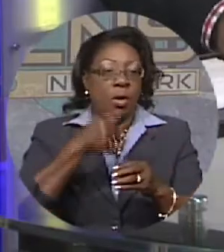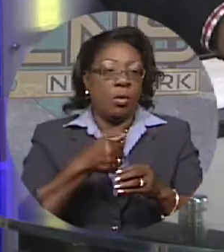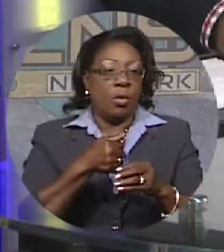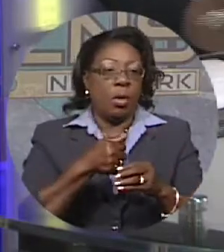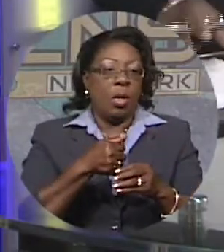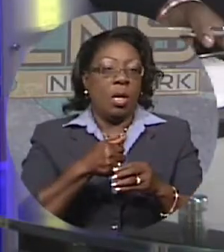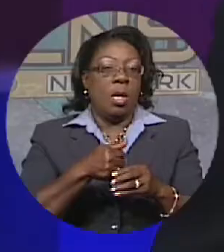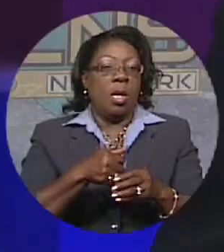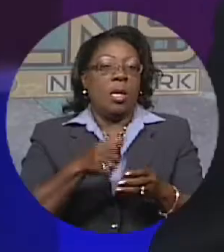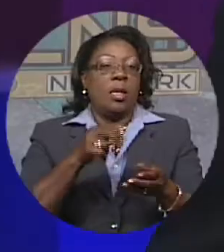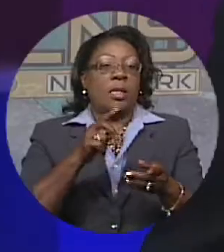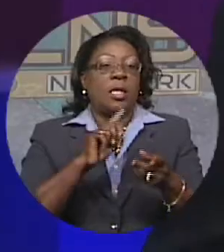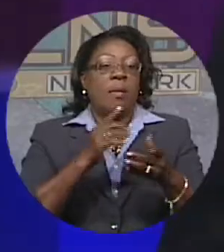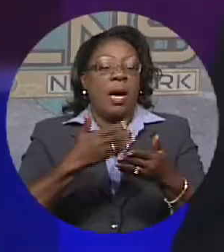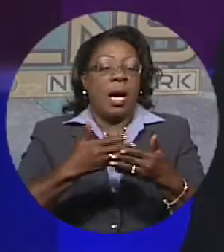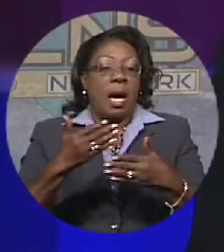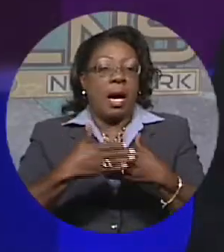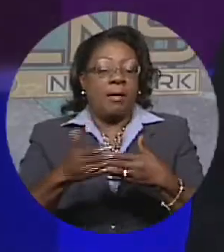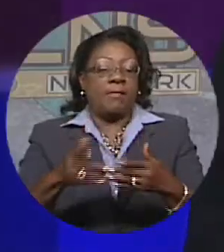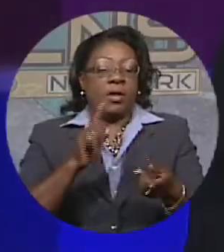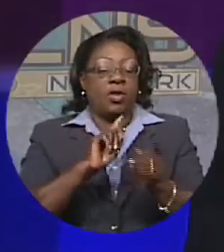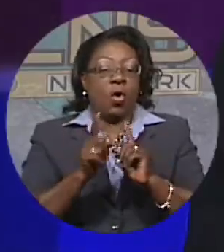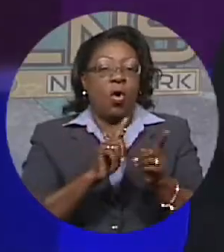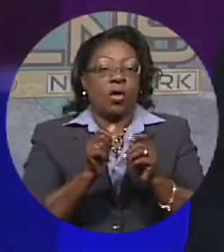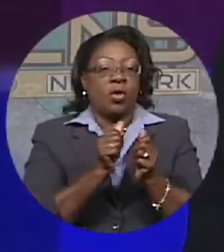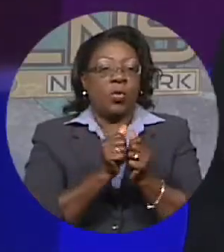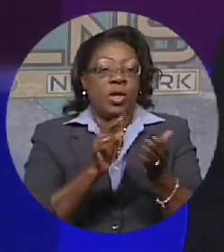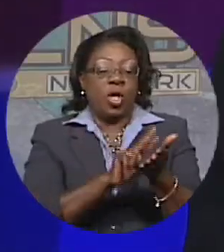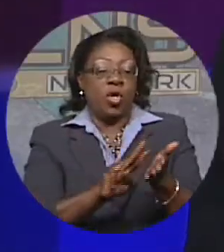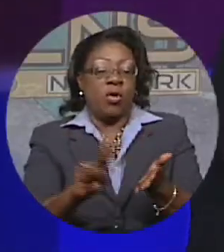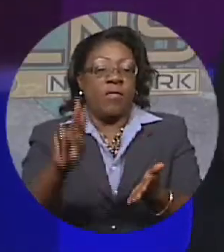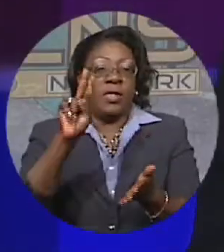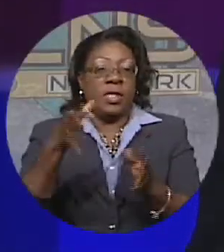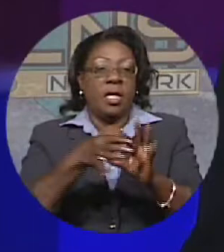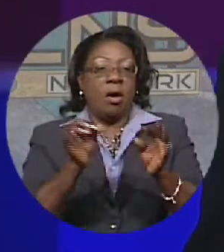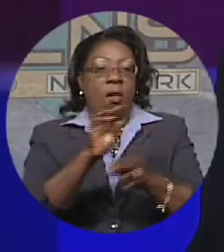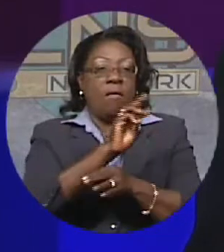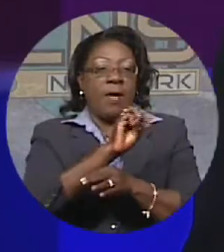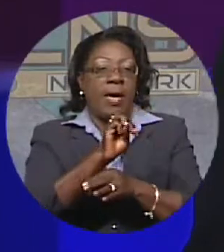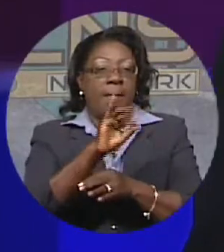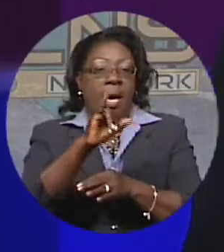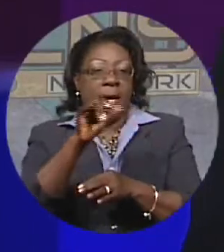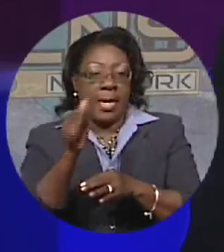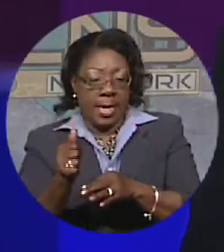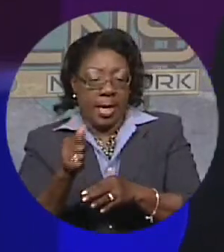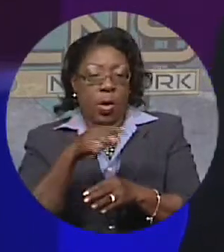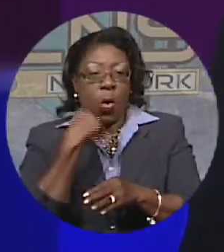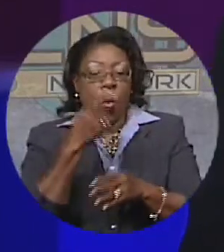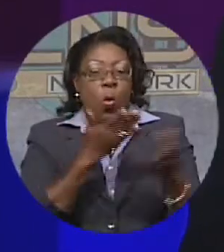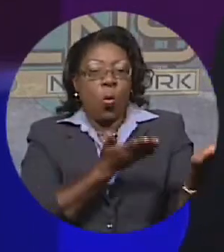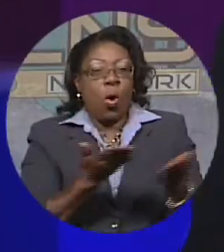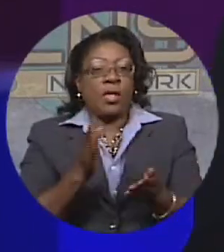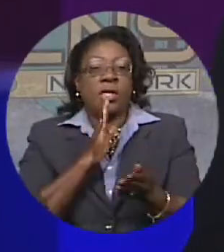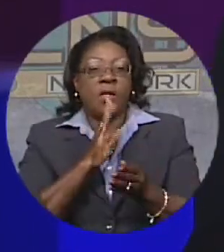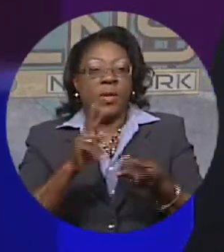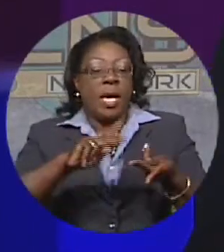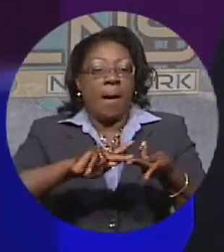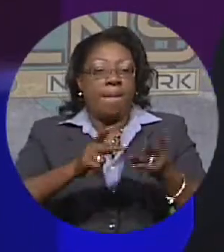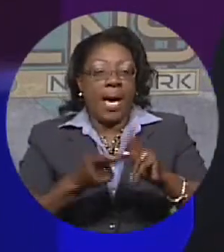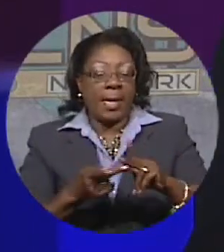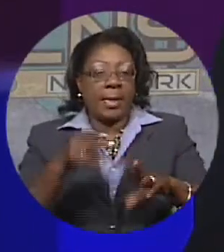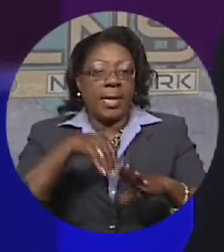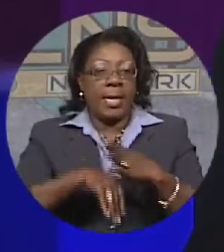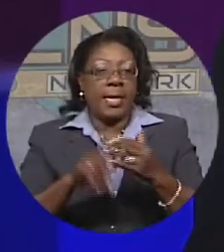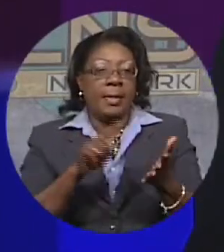potential partnership. Now, UM, which is known for its groundbreaking stem cell research program, has indicated its desire to have a much